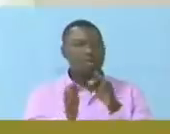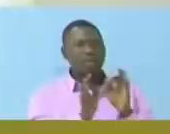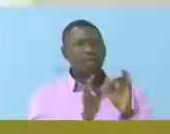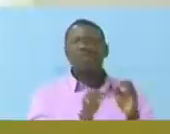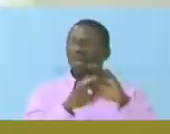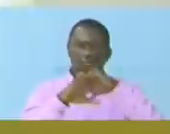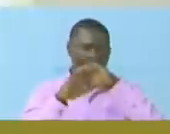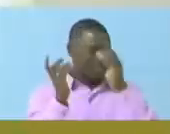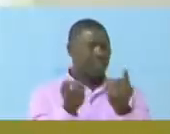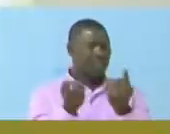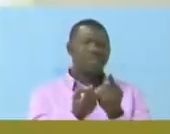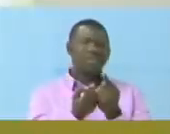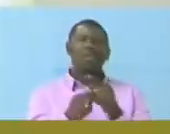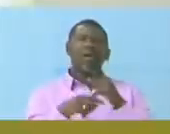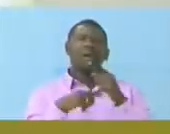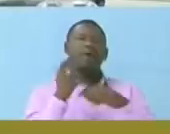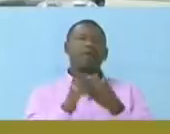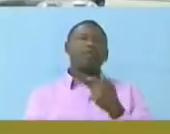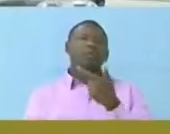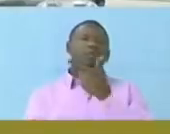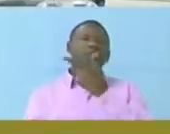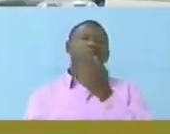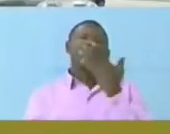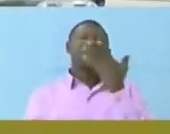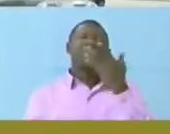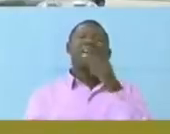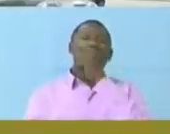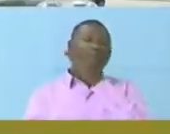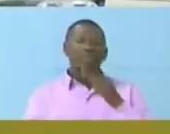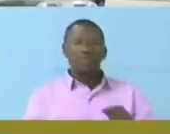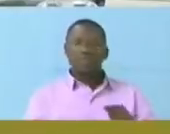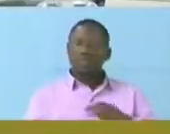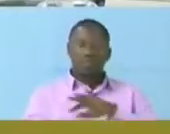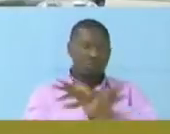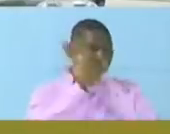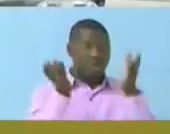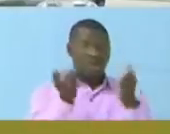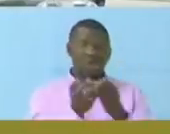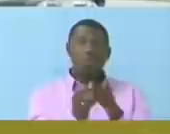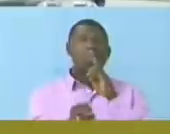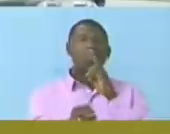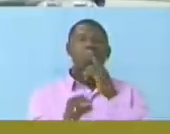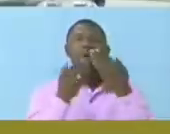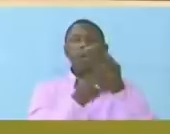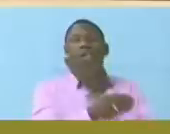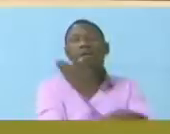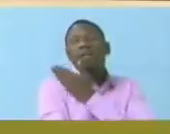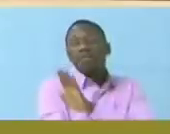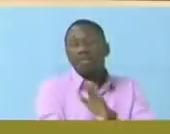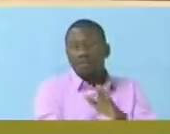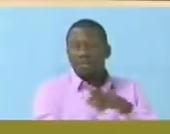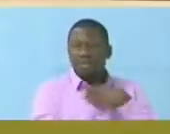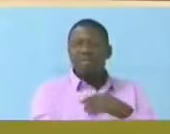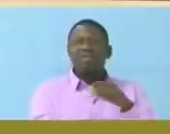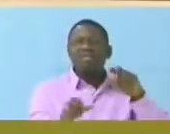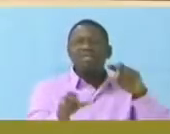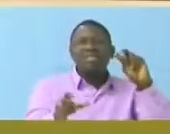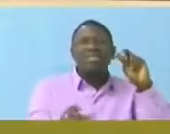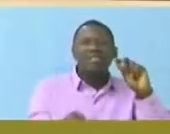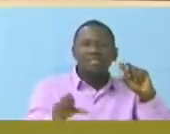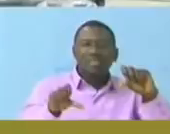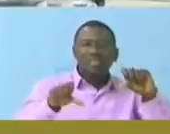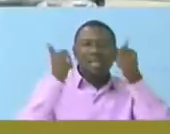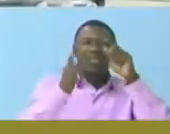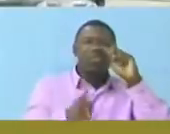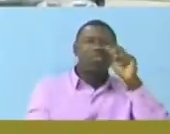Quite 75% of those who are dismissed were recruits. They were